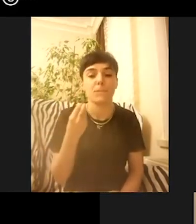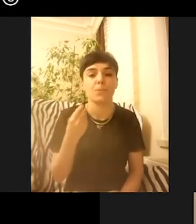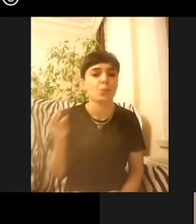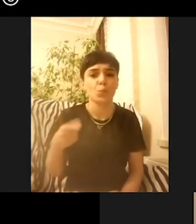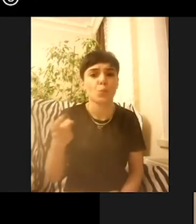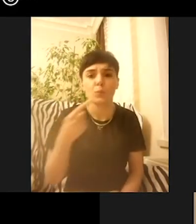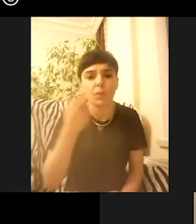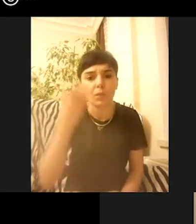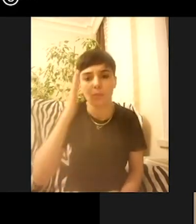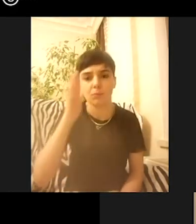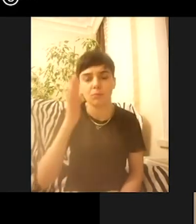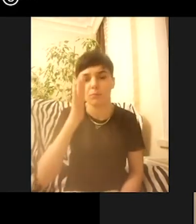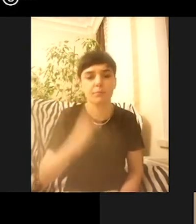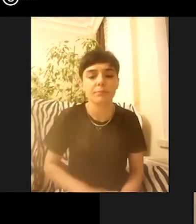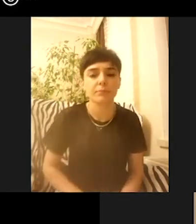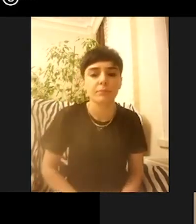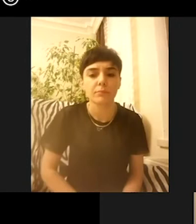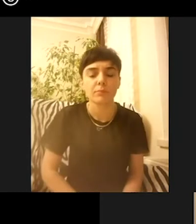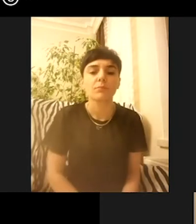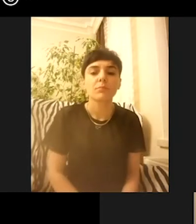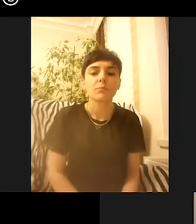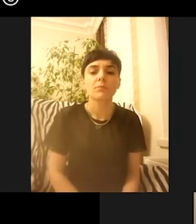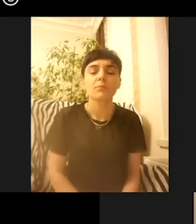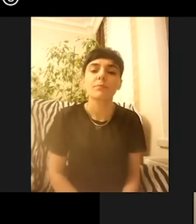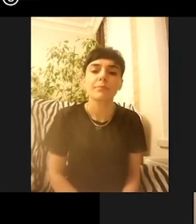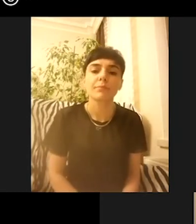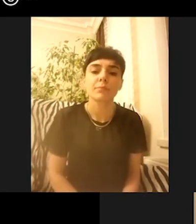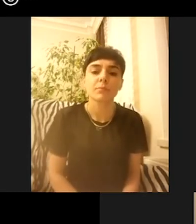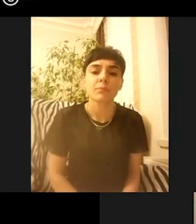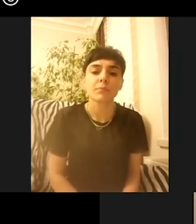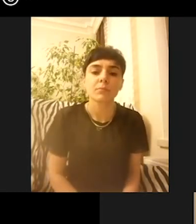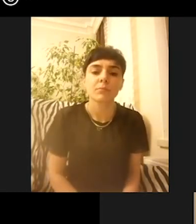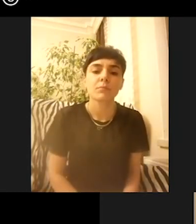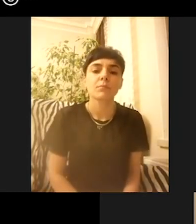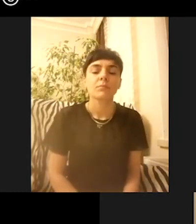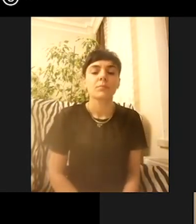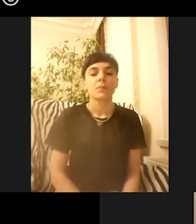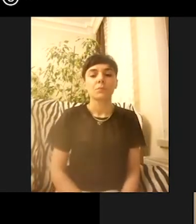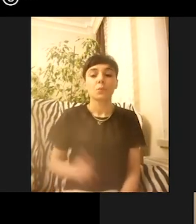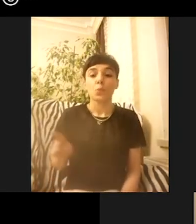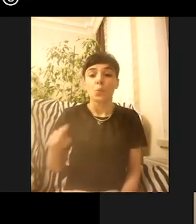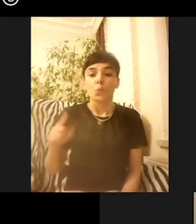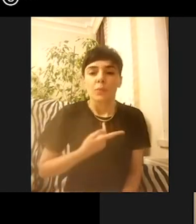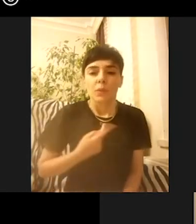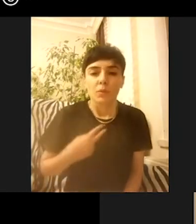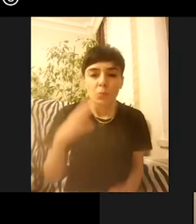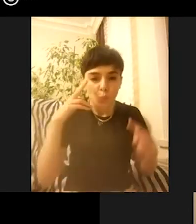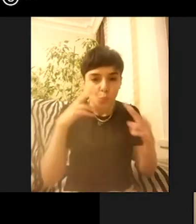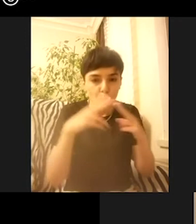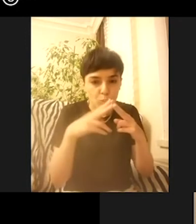a Kurdish trans informant have told me. So this is a fundamental